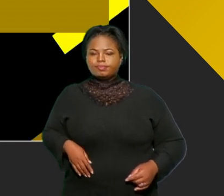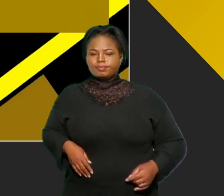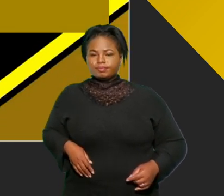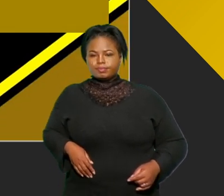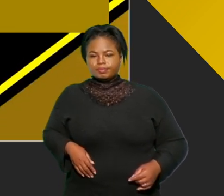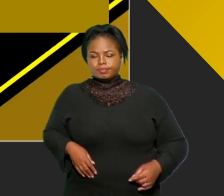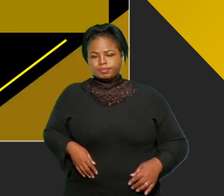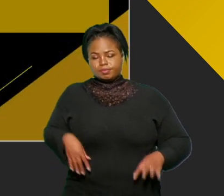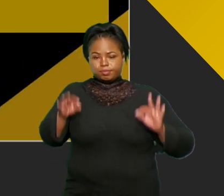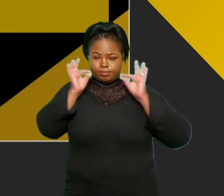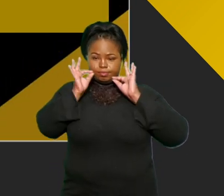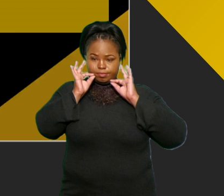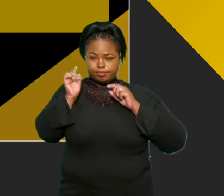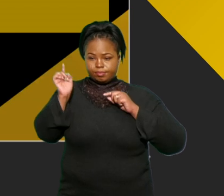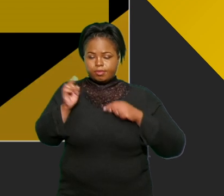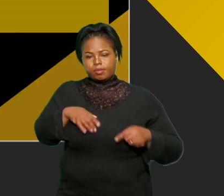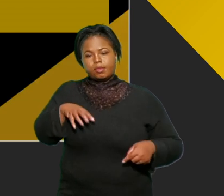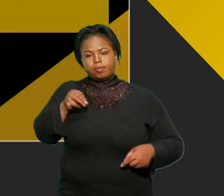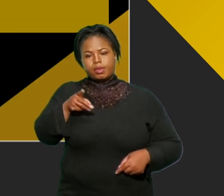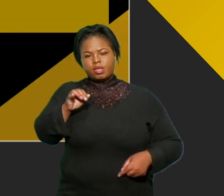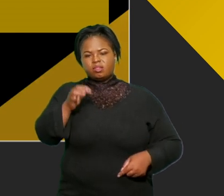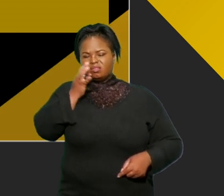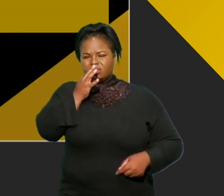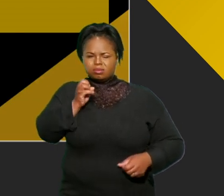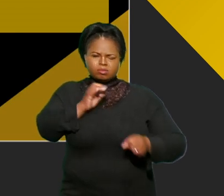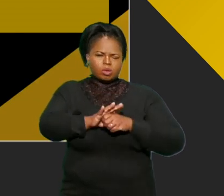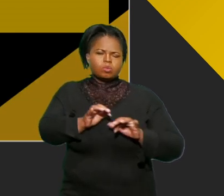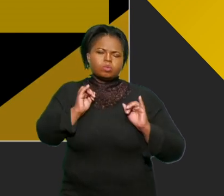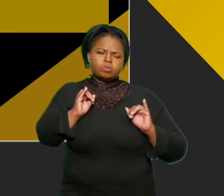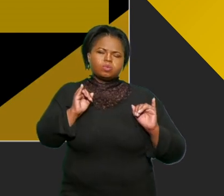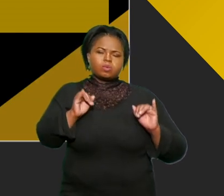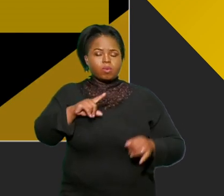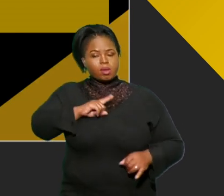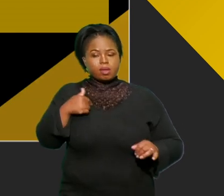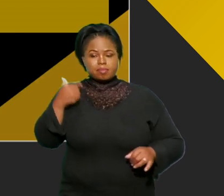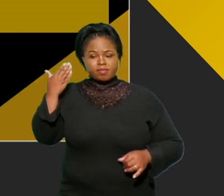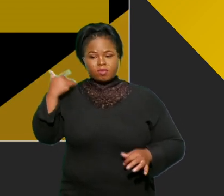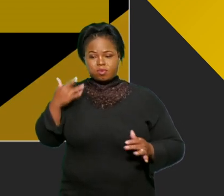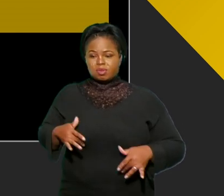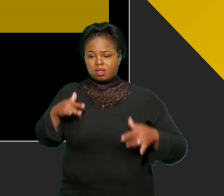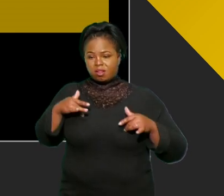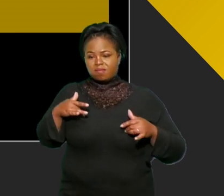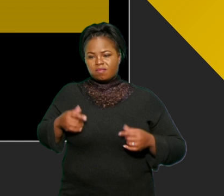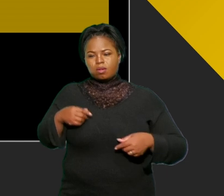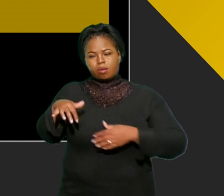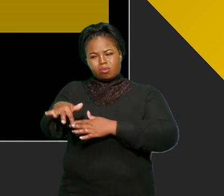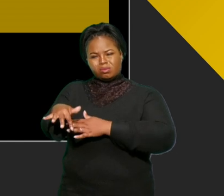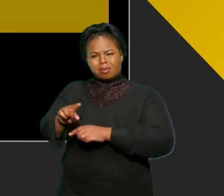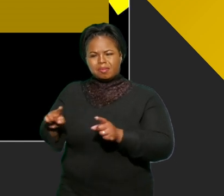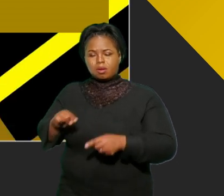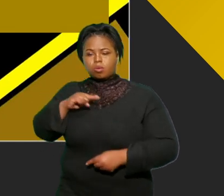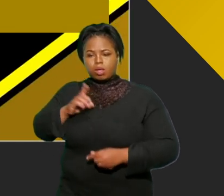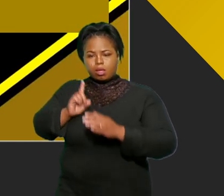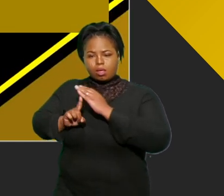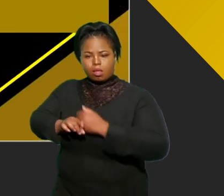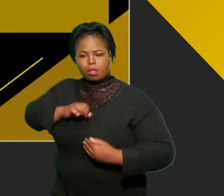from Facebook ebuya kumbali it affected me big time. I was staying at an off-campus residence, but due to a house